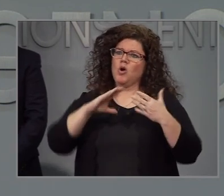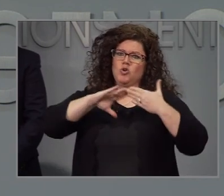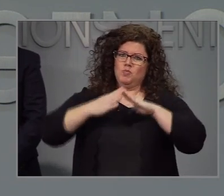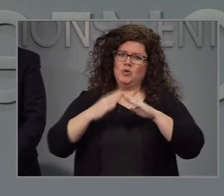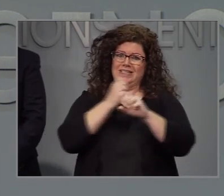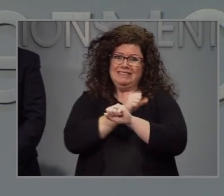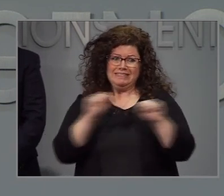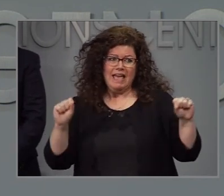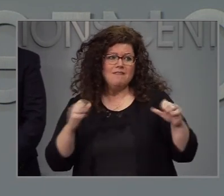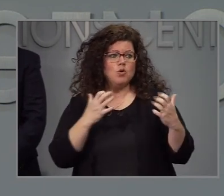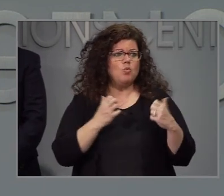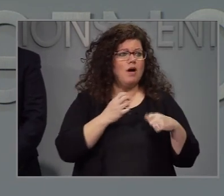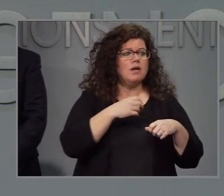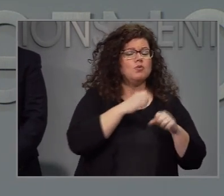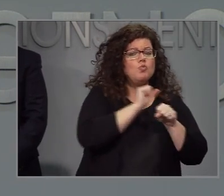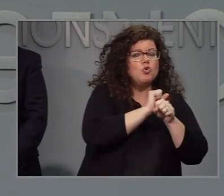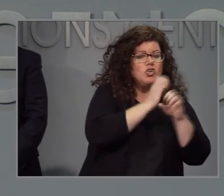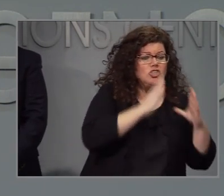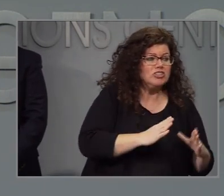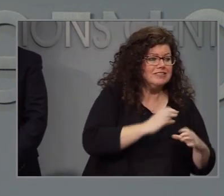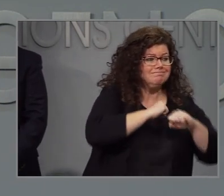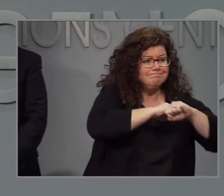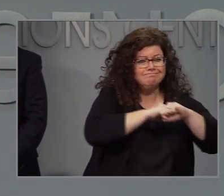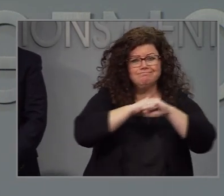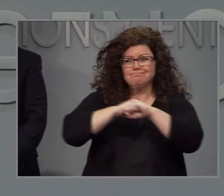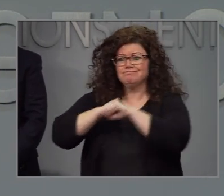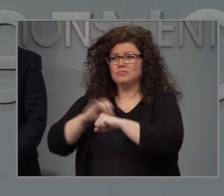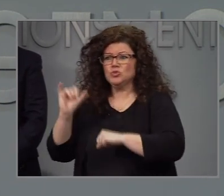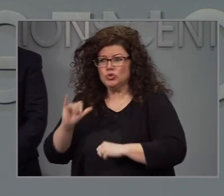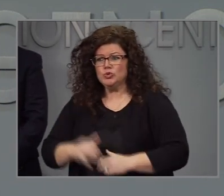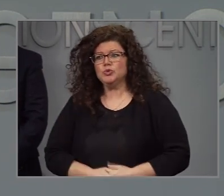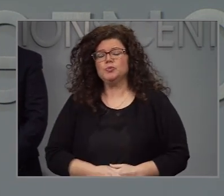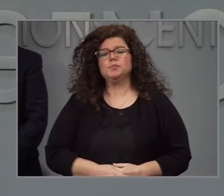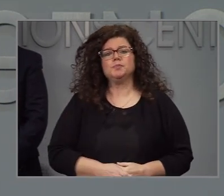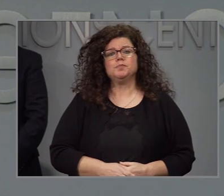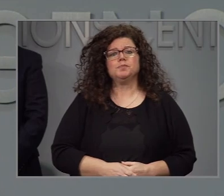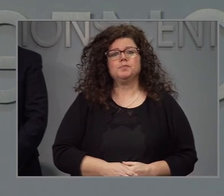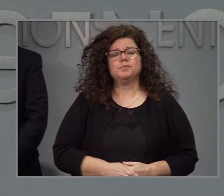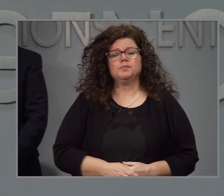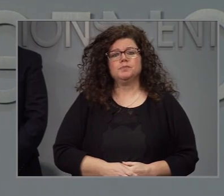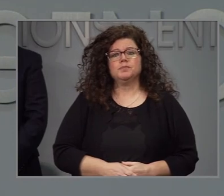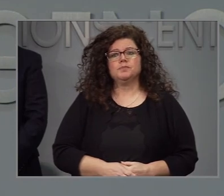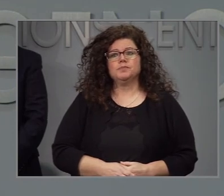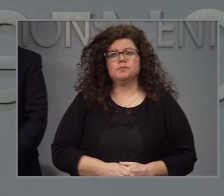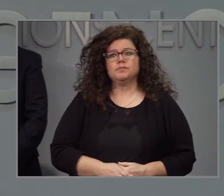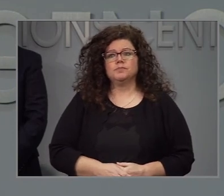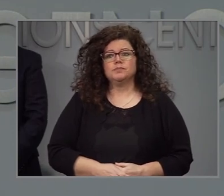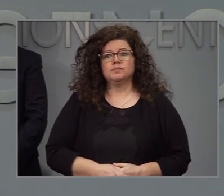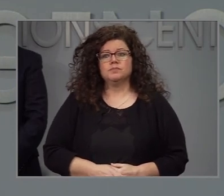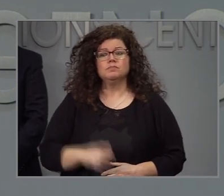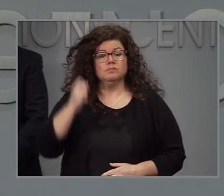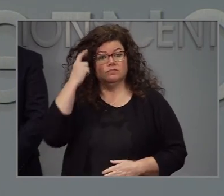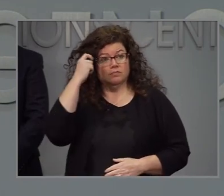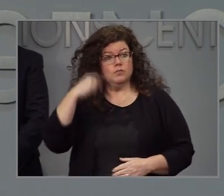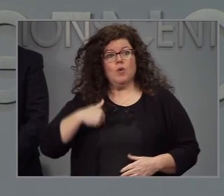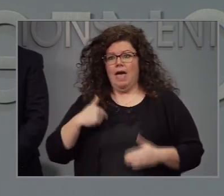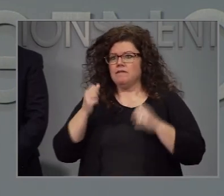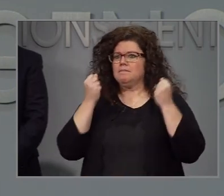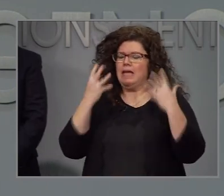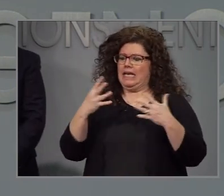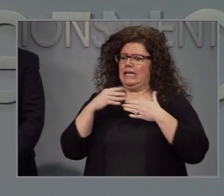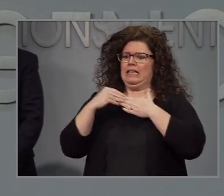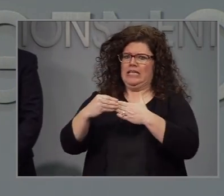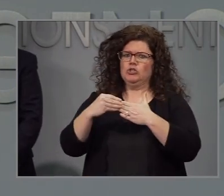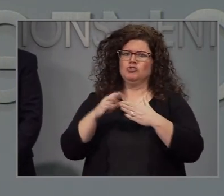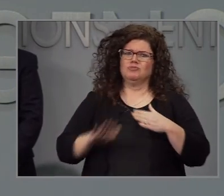frontline workers. The path forward also continues to be informed by our private and public sector leaders from across